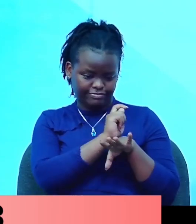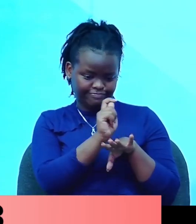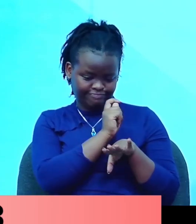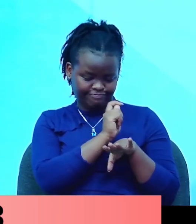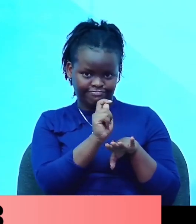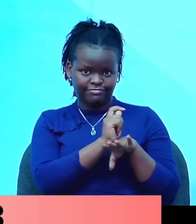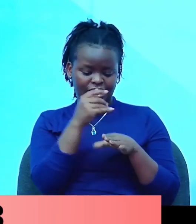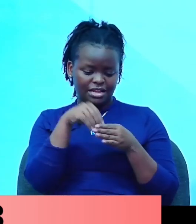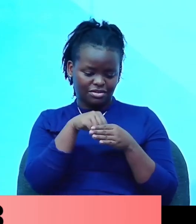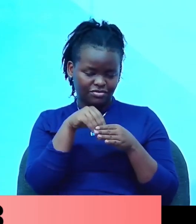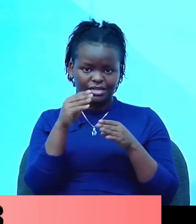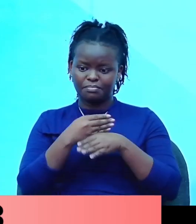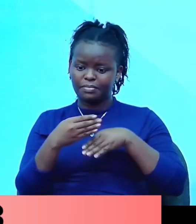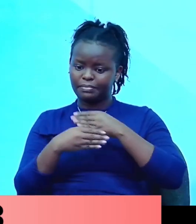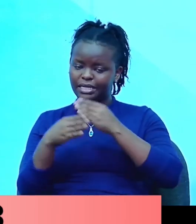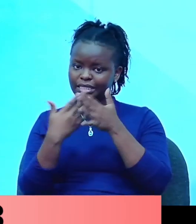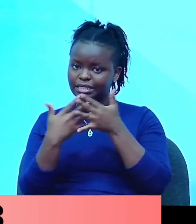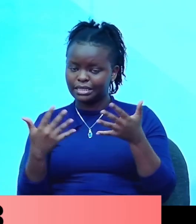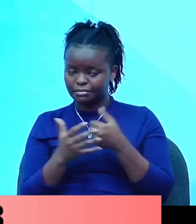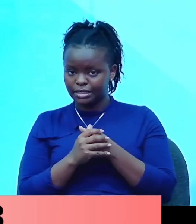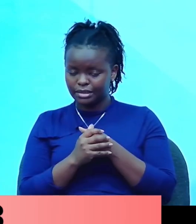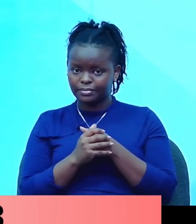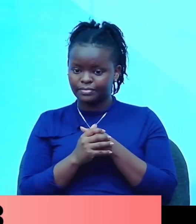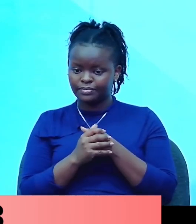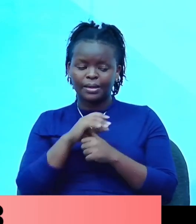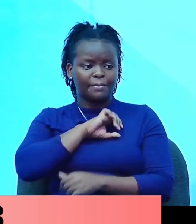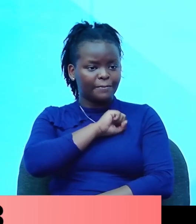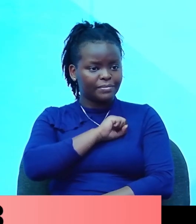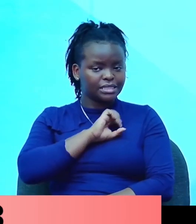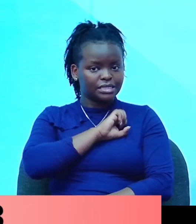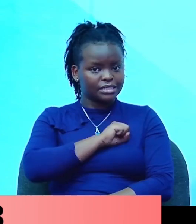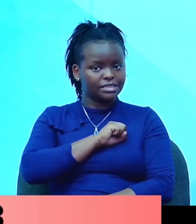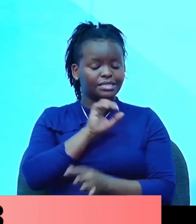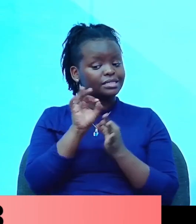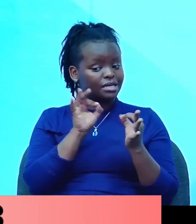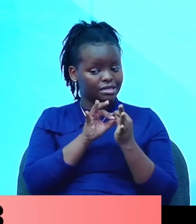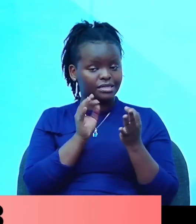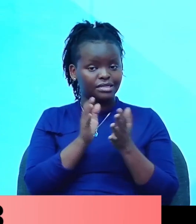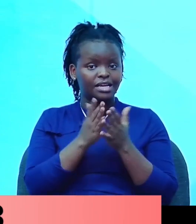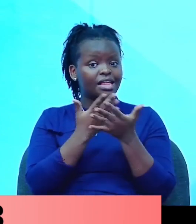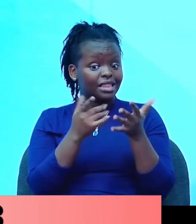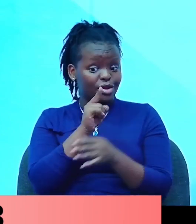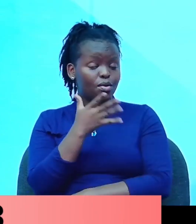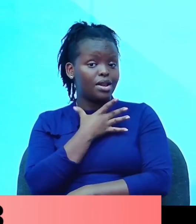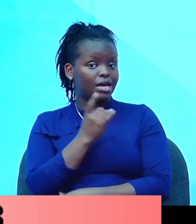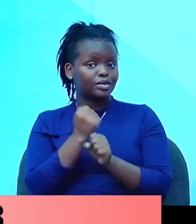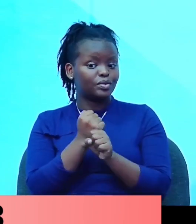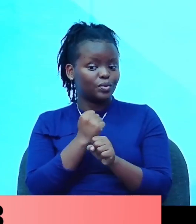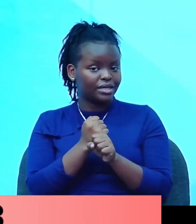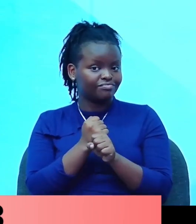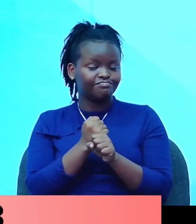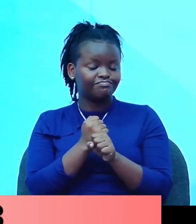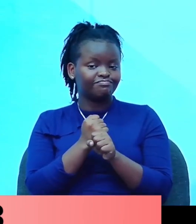something. I call it delayed gratification. Patience. Exactly. Right. So the thing that you like doing, just give up kidogo.